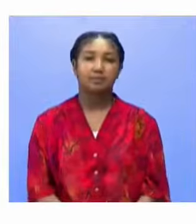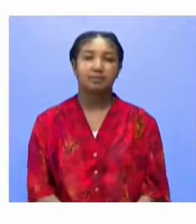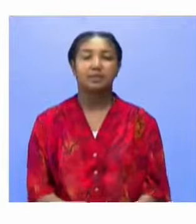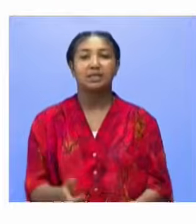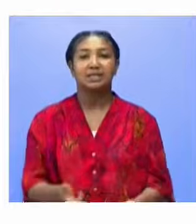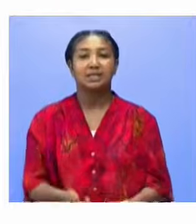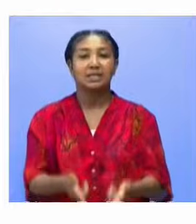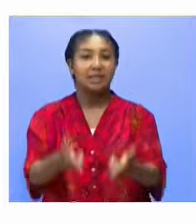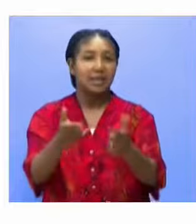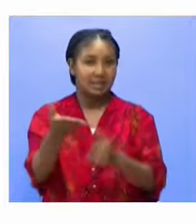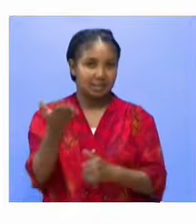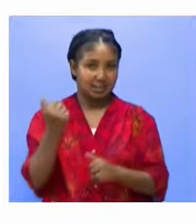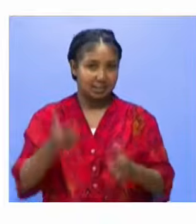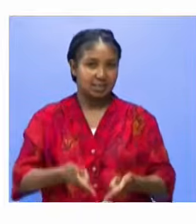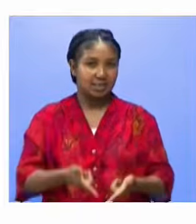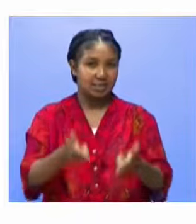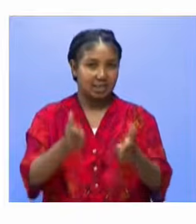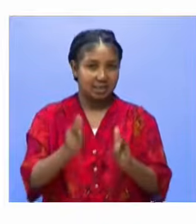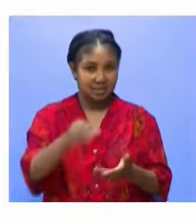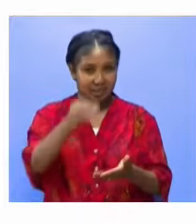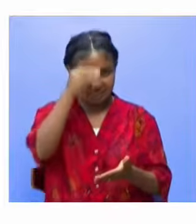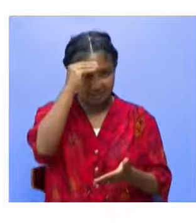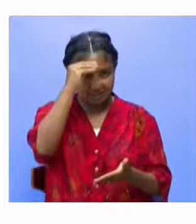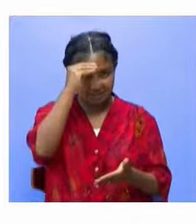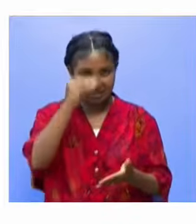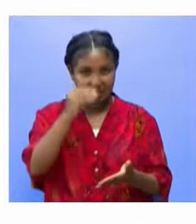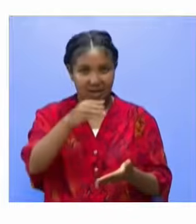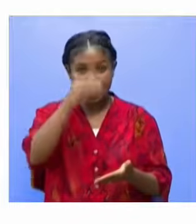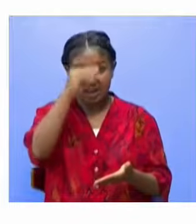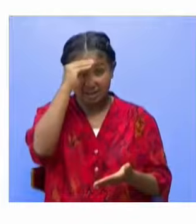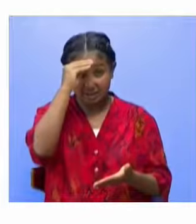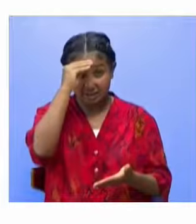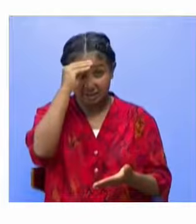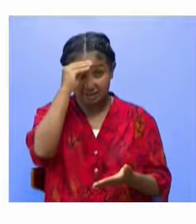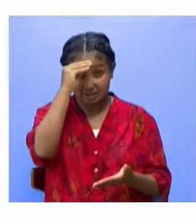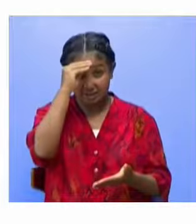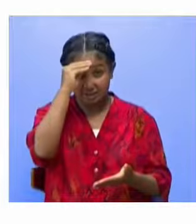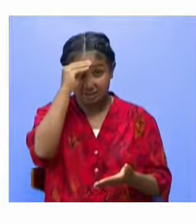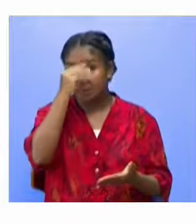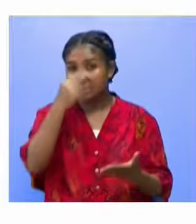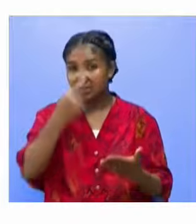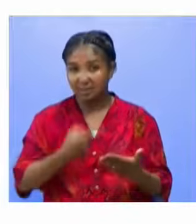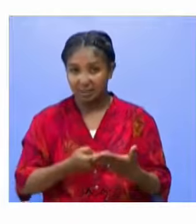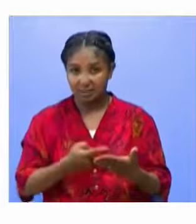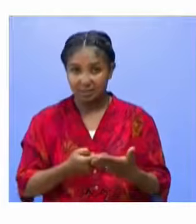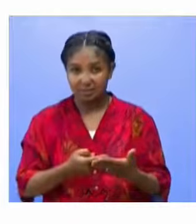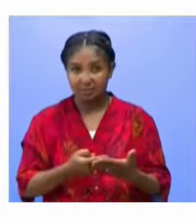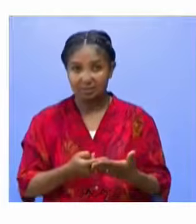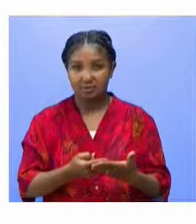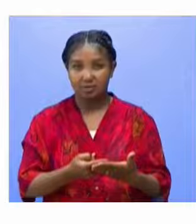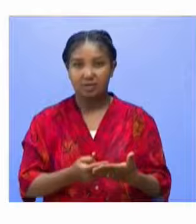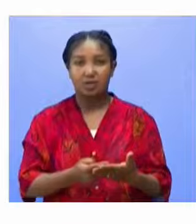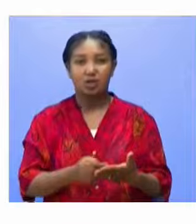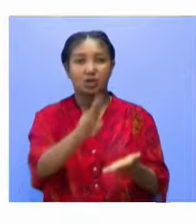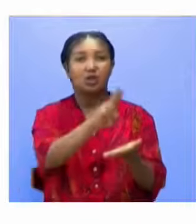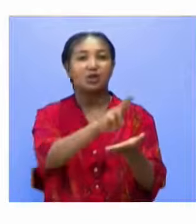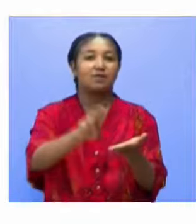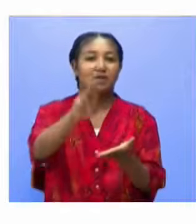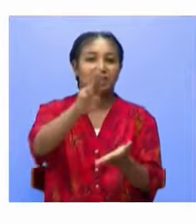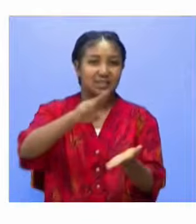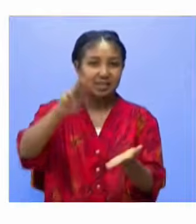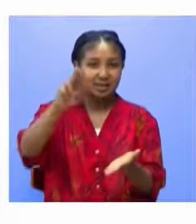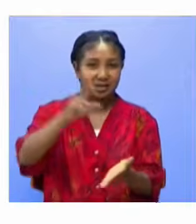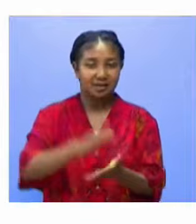learned. We have learned in this university